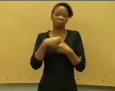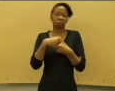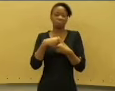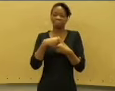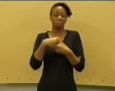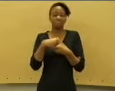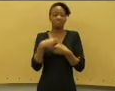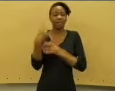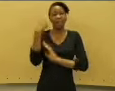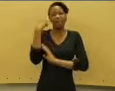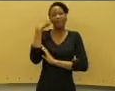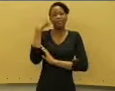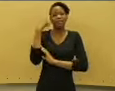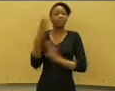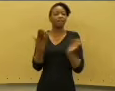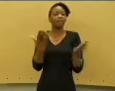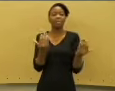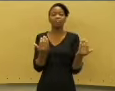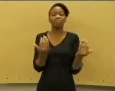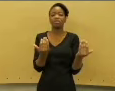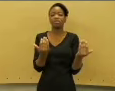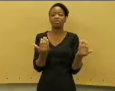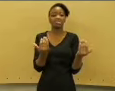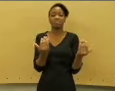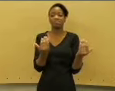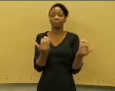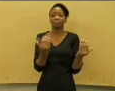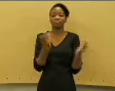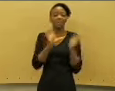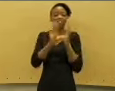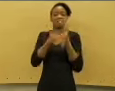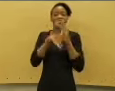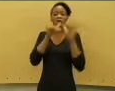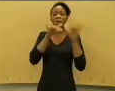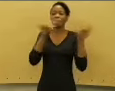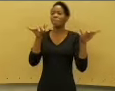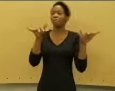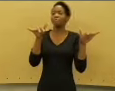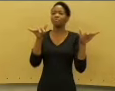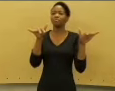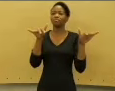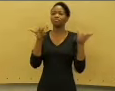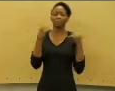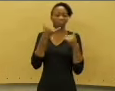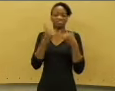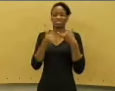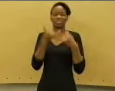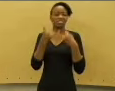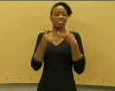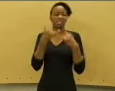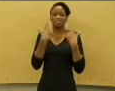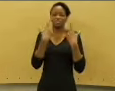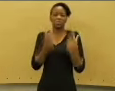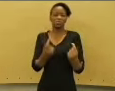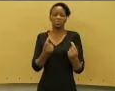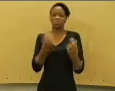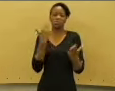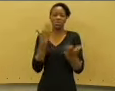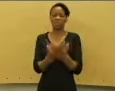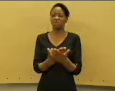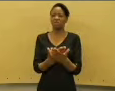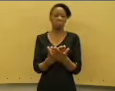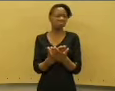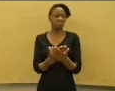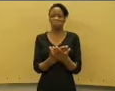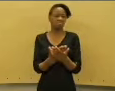because of an expectation that we are not, you know, able-bodied, then I don't